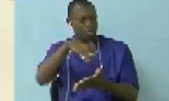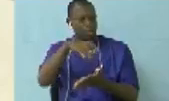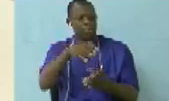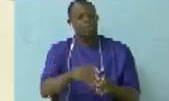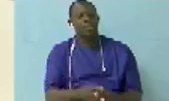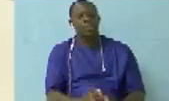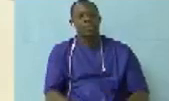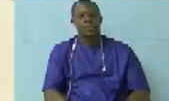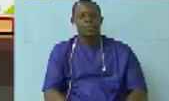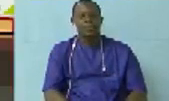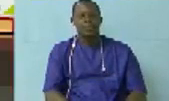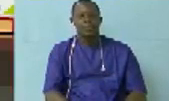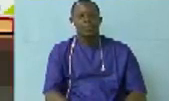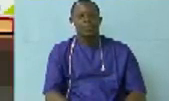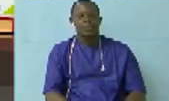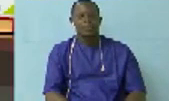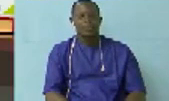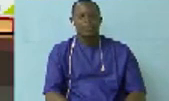I was